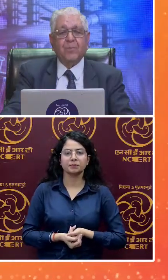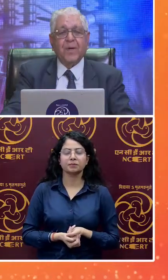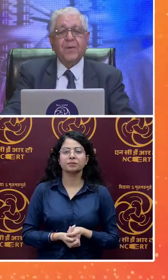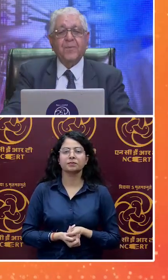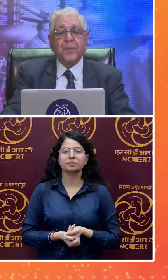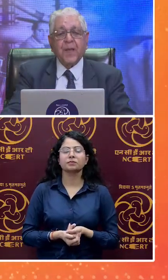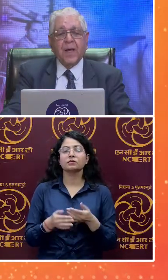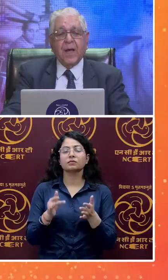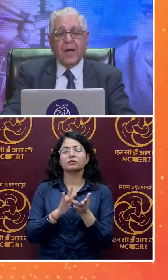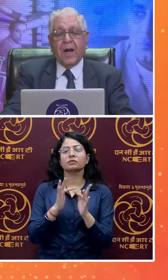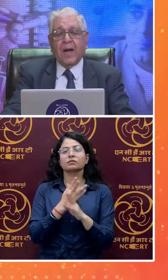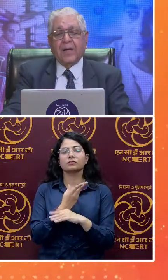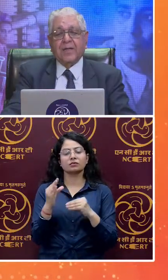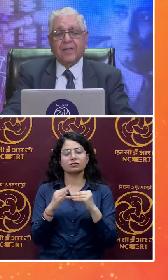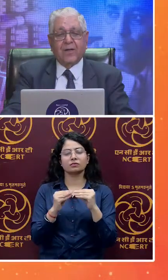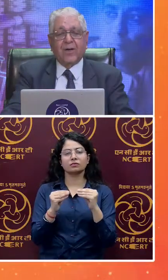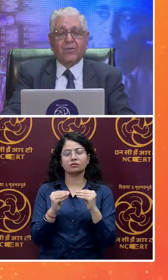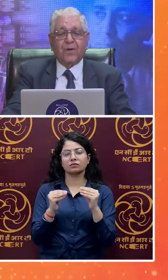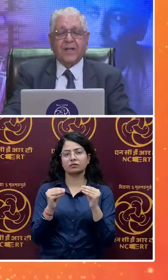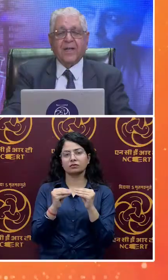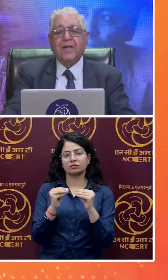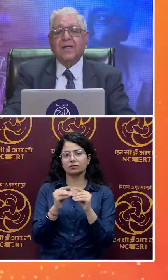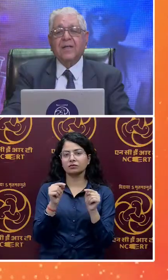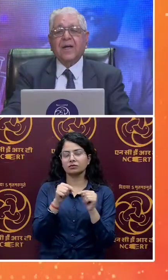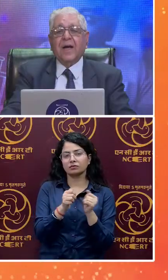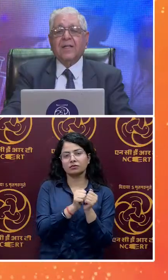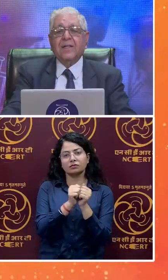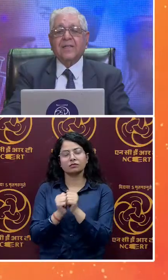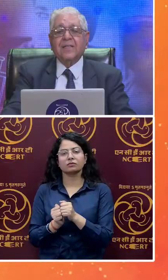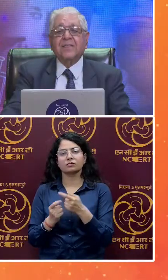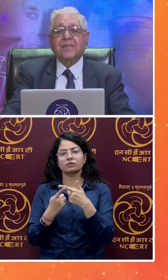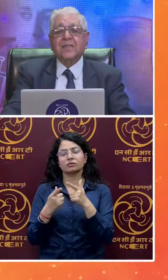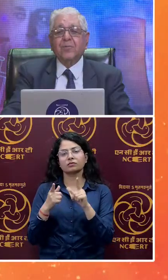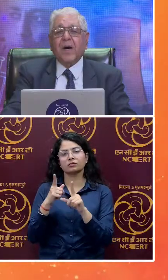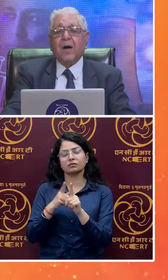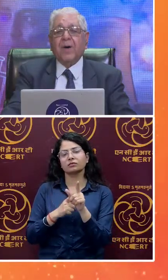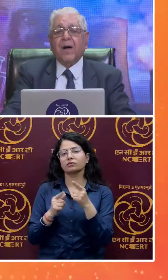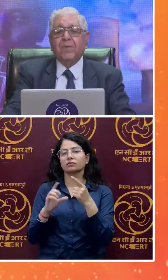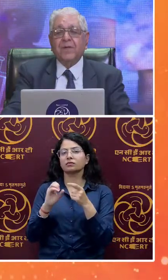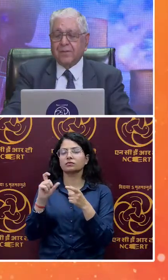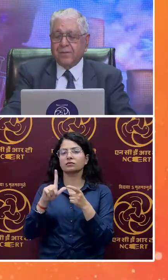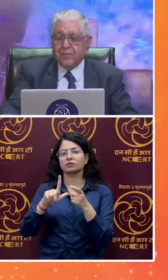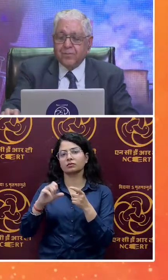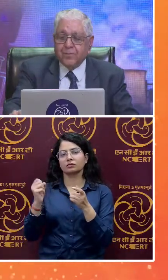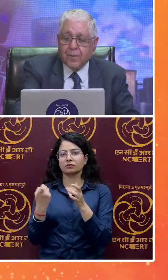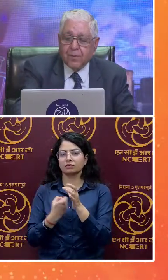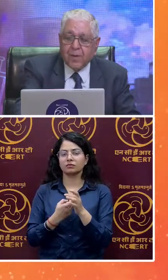in Bombay, and along with Taylor, and this is Bhabha,